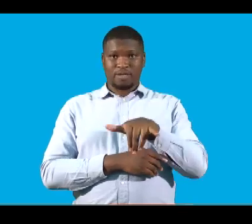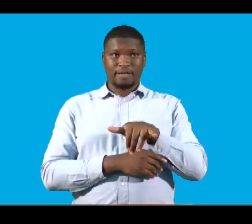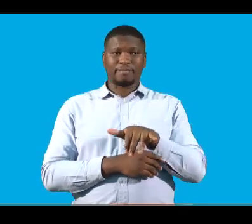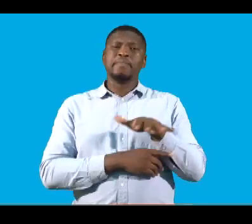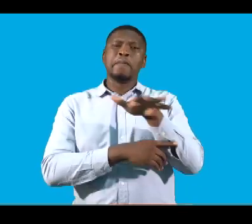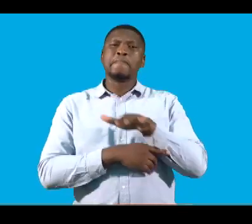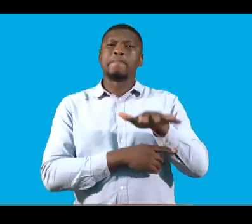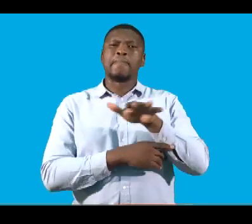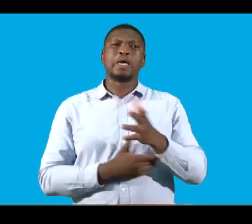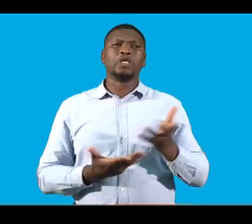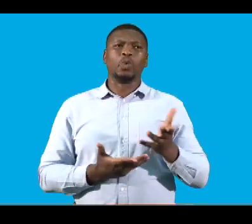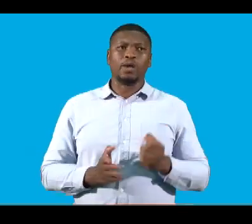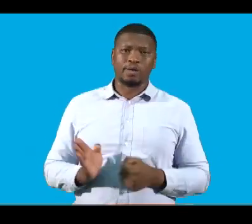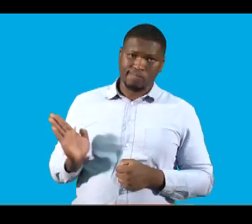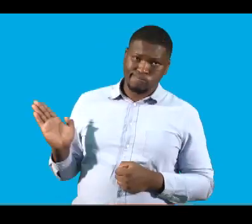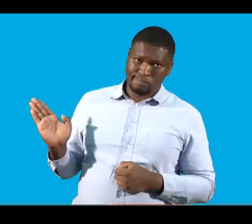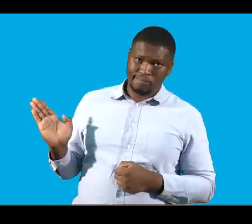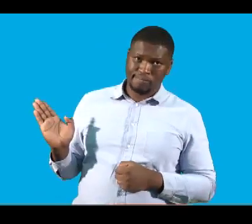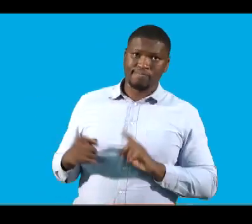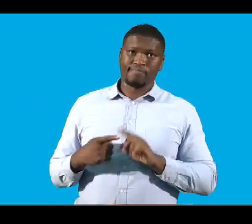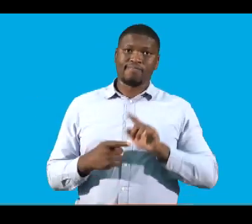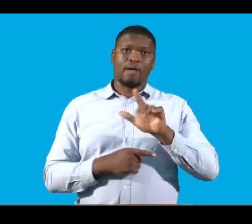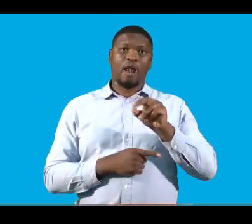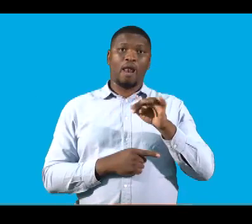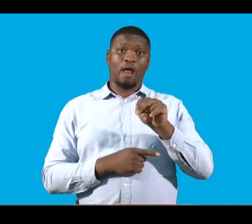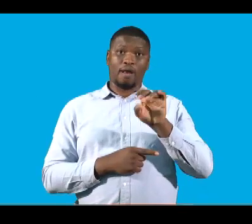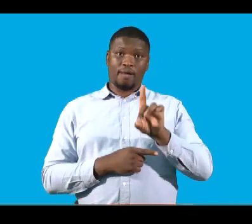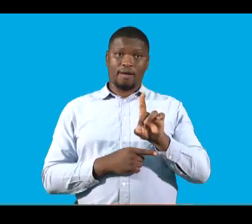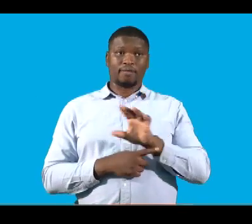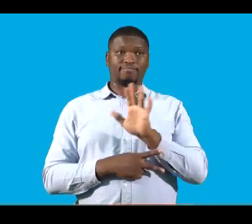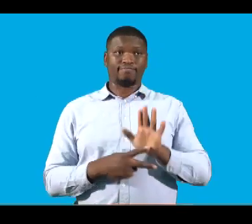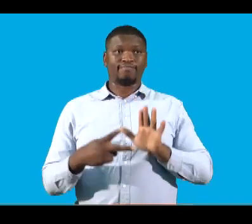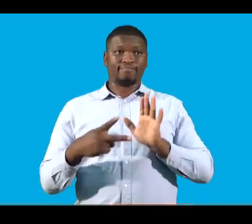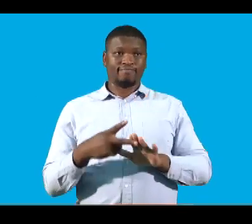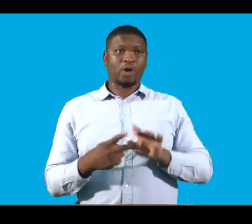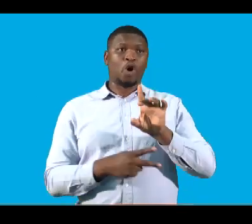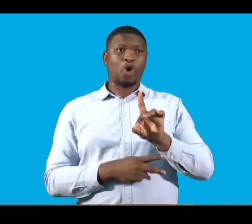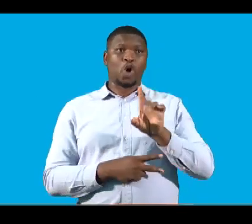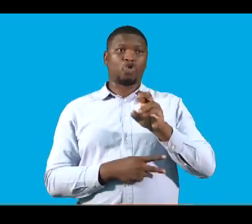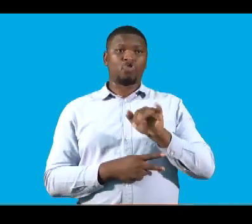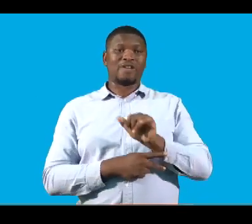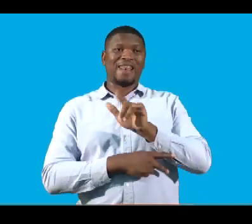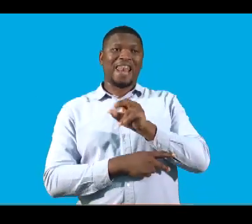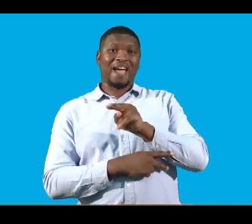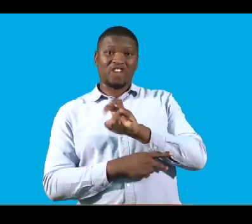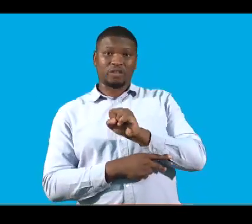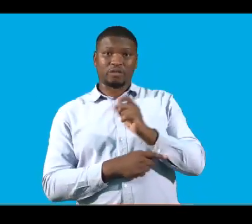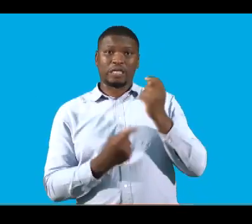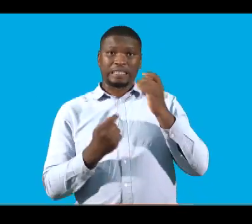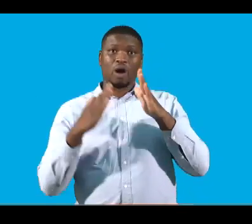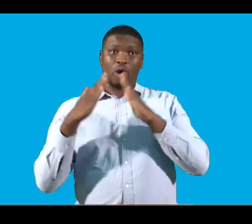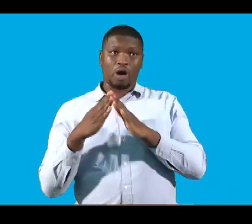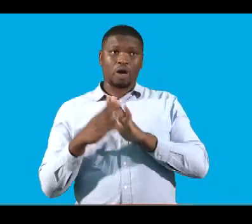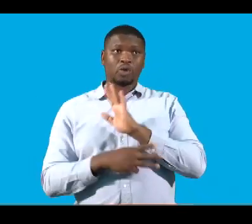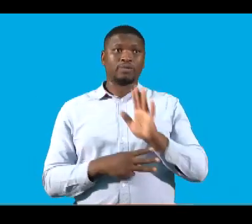then also within Dorian Gray's lavish townhouse, Basil's studio, he's an artist, Lord Henry Wotton's